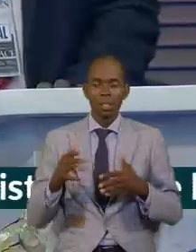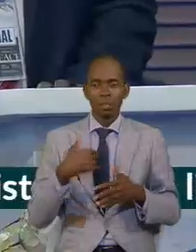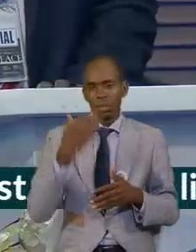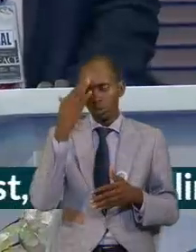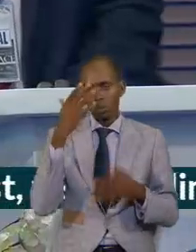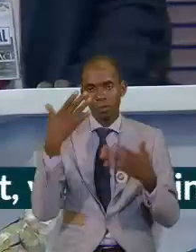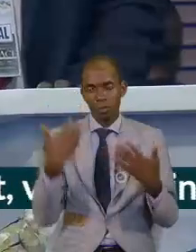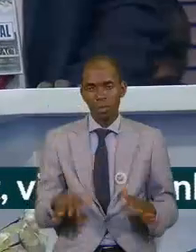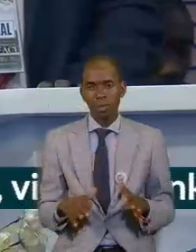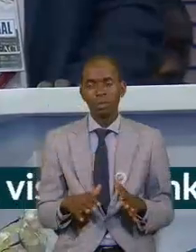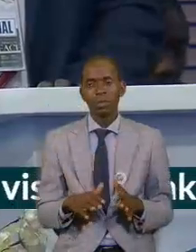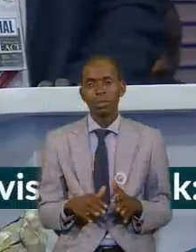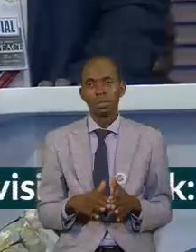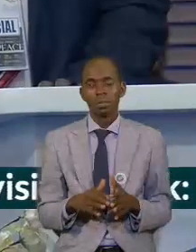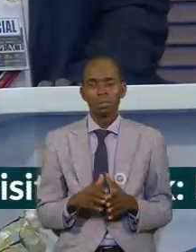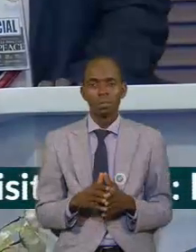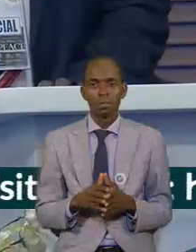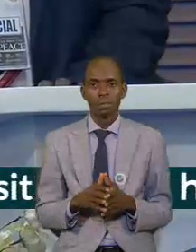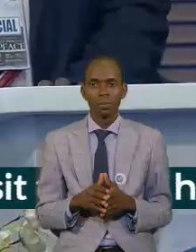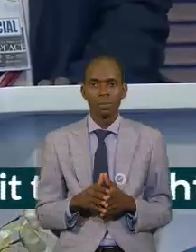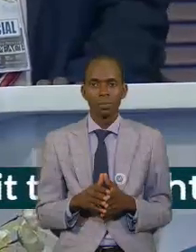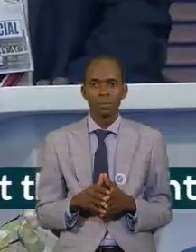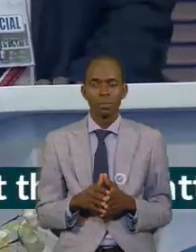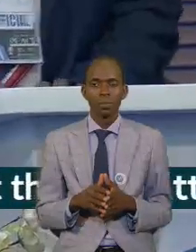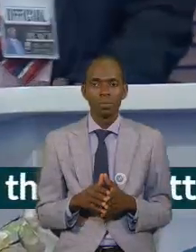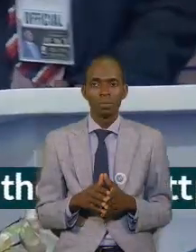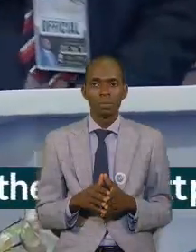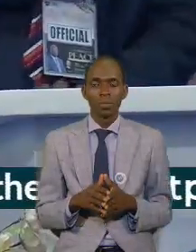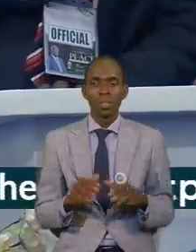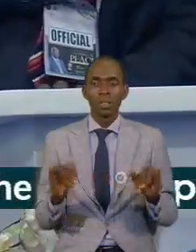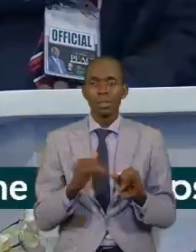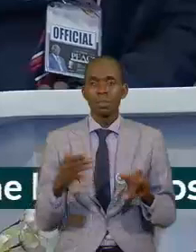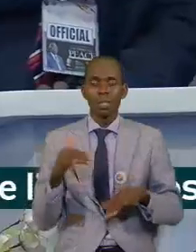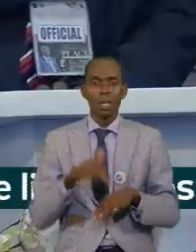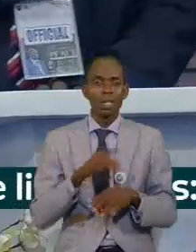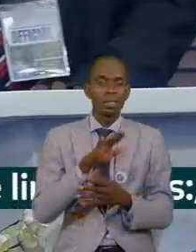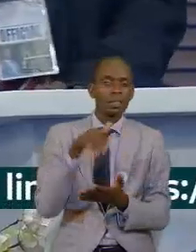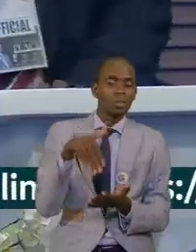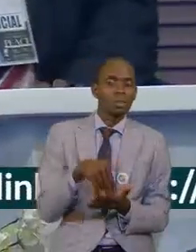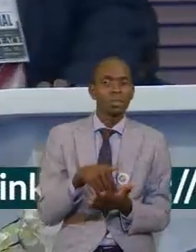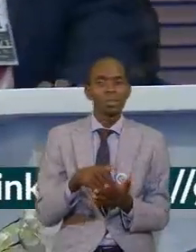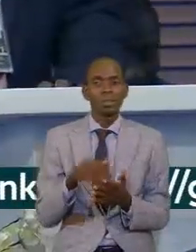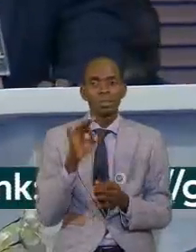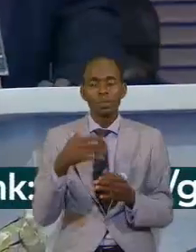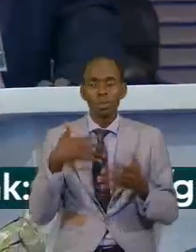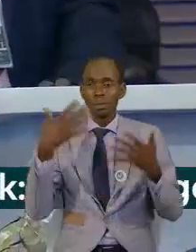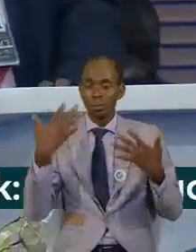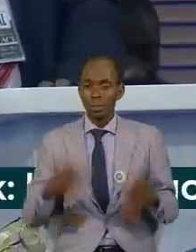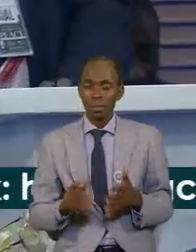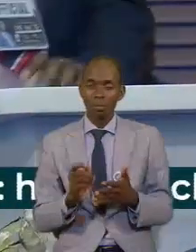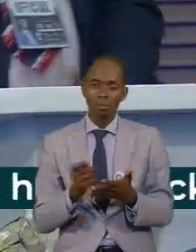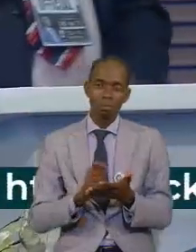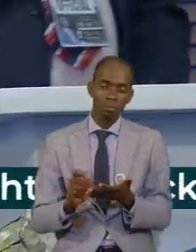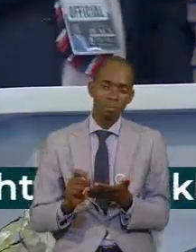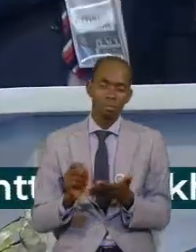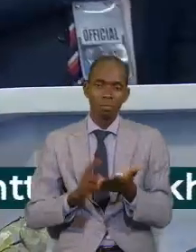vous avez fini, agitez le drapeau. The same thing on the center. If you are done, may you lift up your flag. Et à ma gauche,